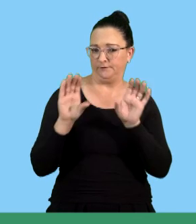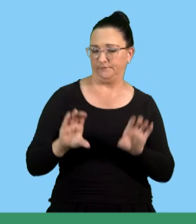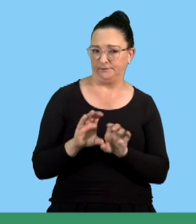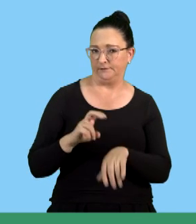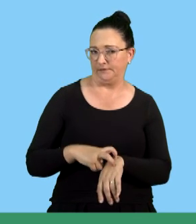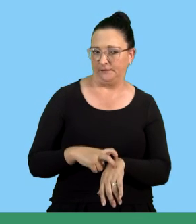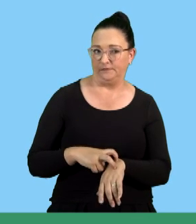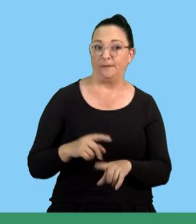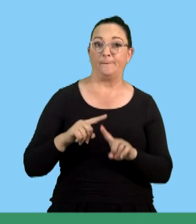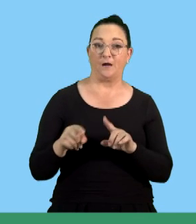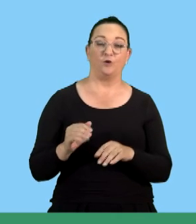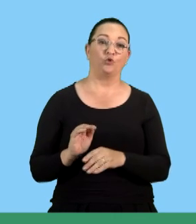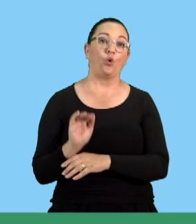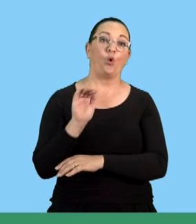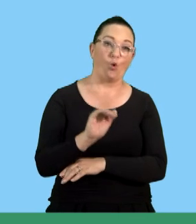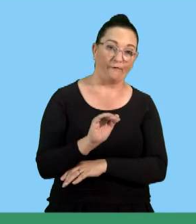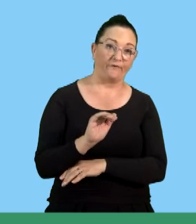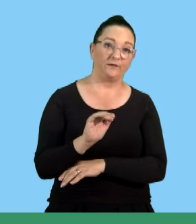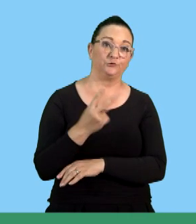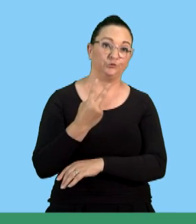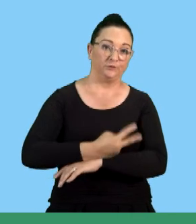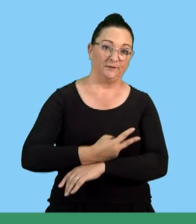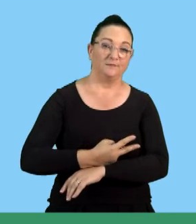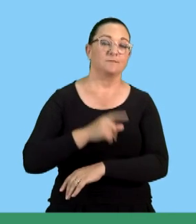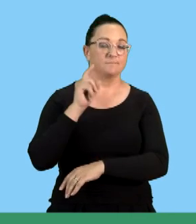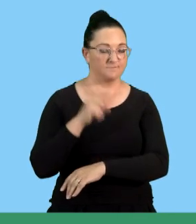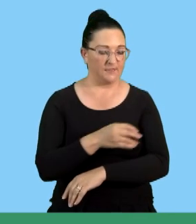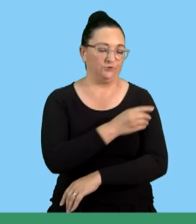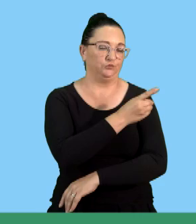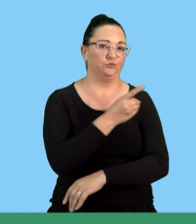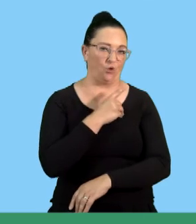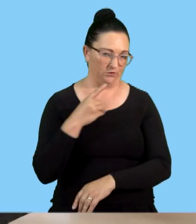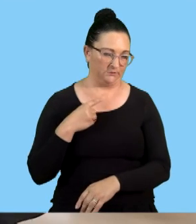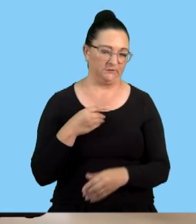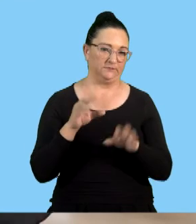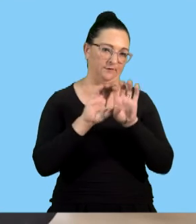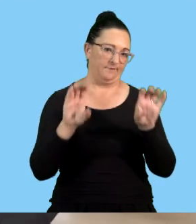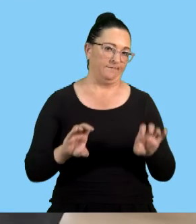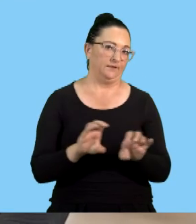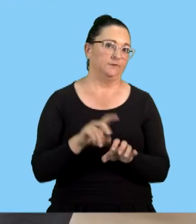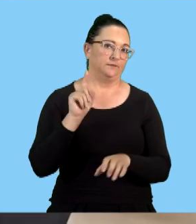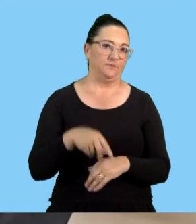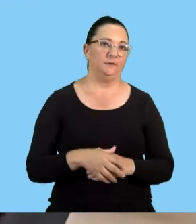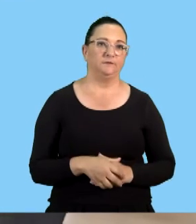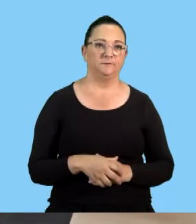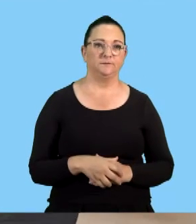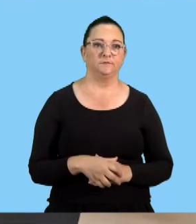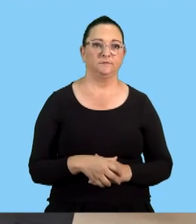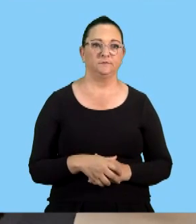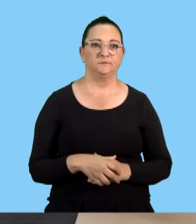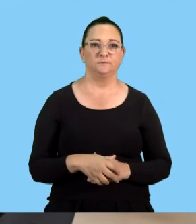will be required from you. However, if you're going to be absent for more than 2 days, then a medical certificate will be required to